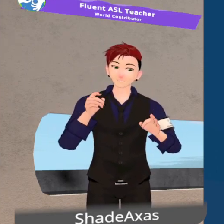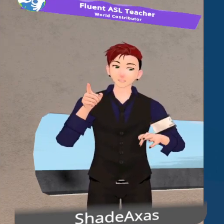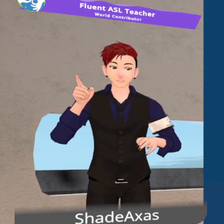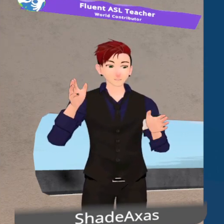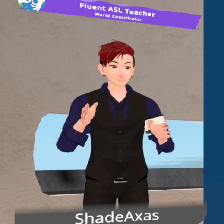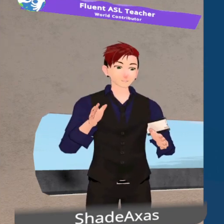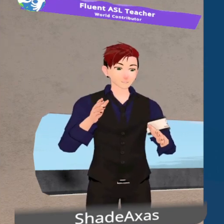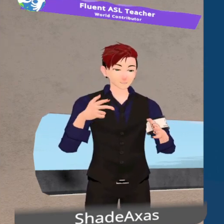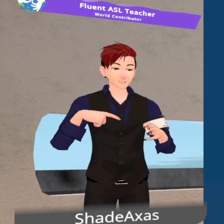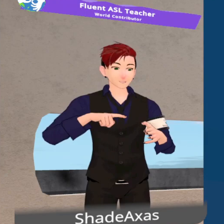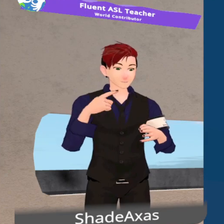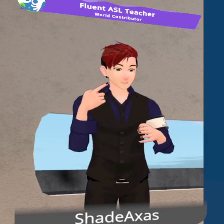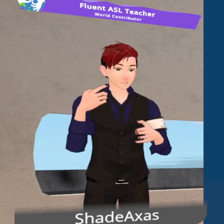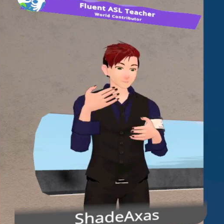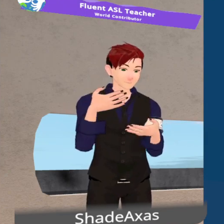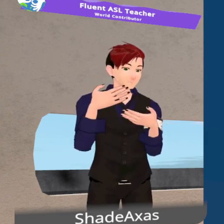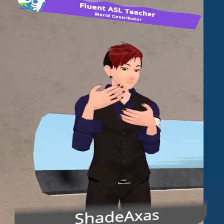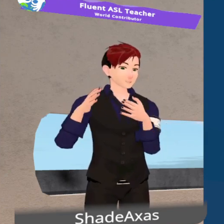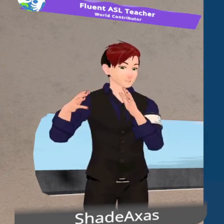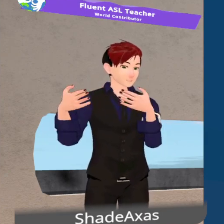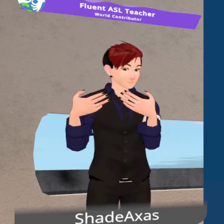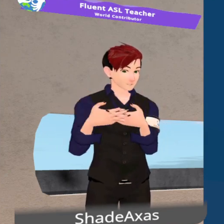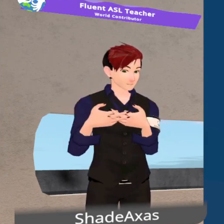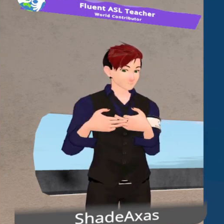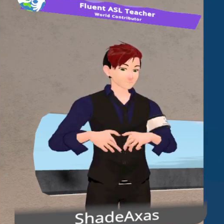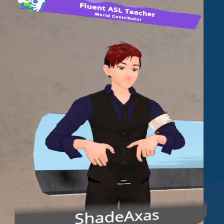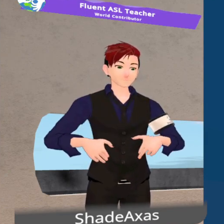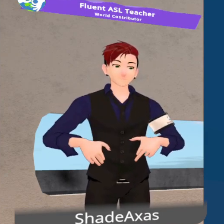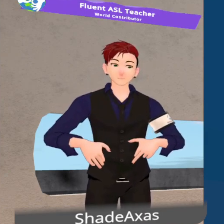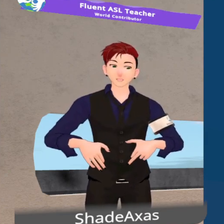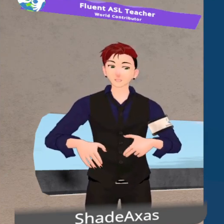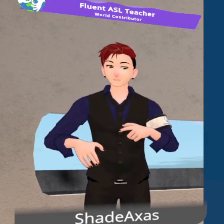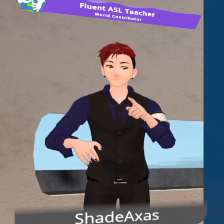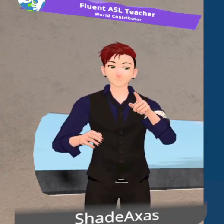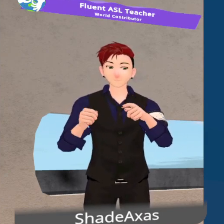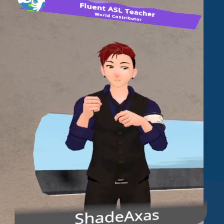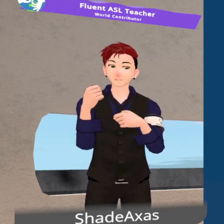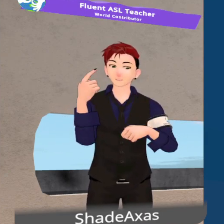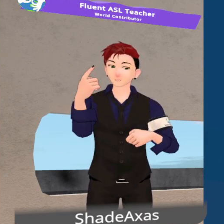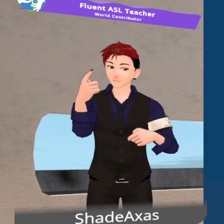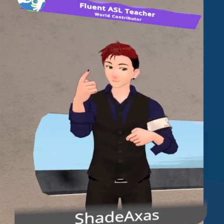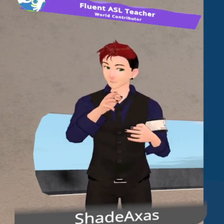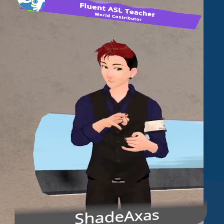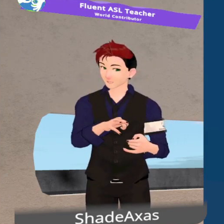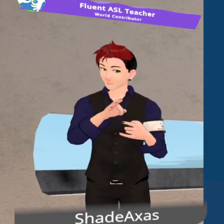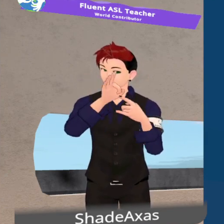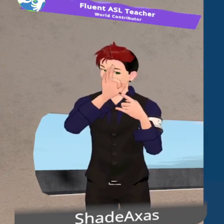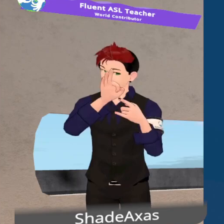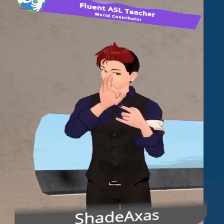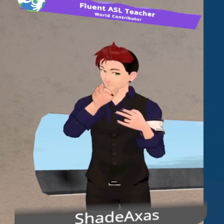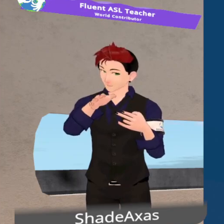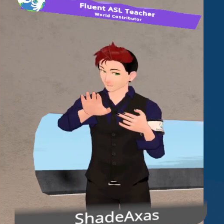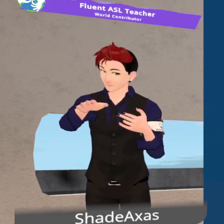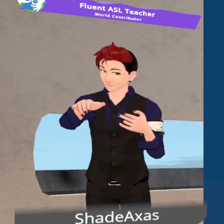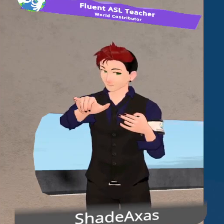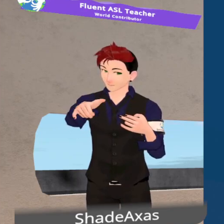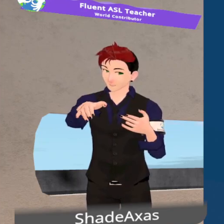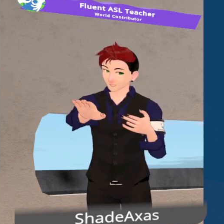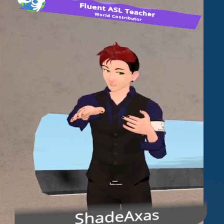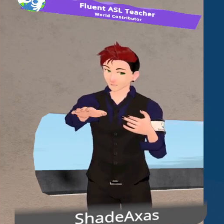who decide this person we think is a good fit. We do have one